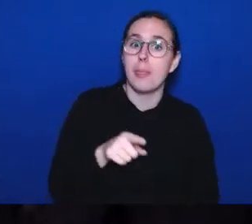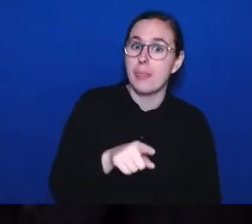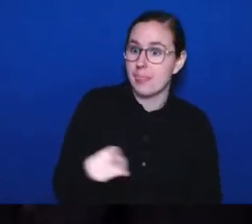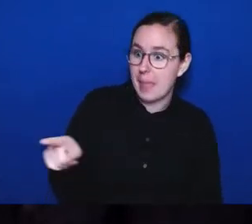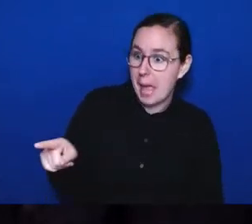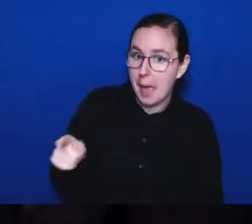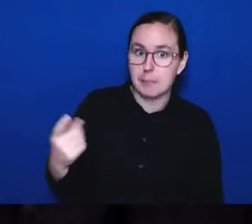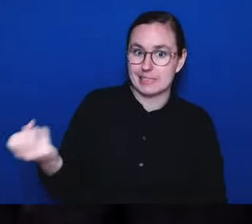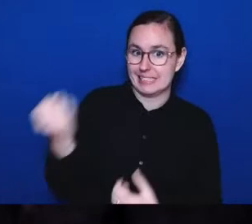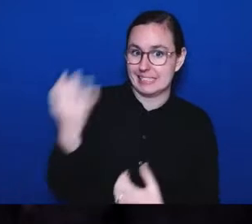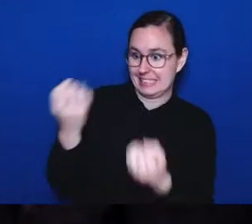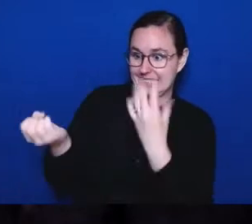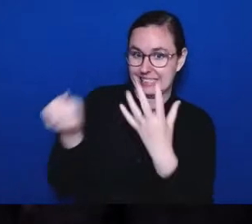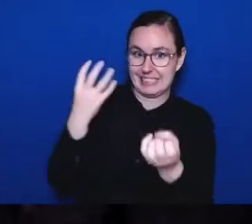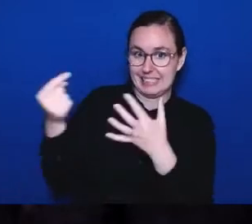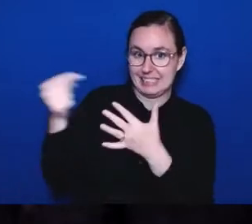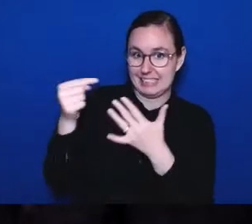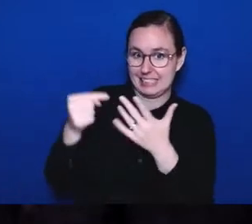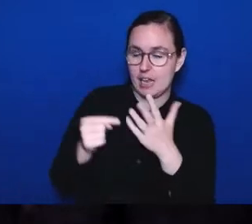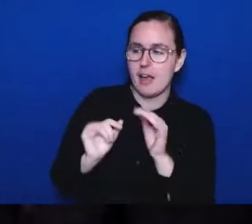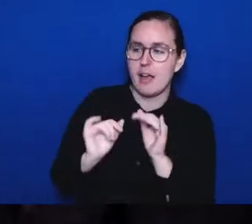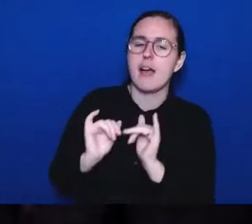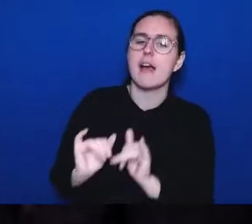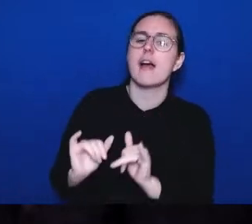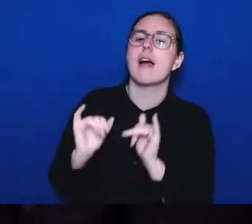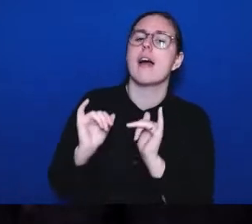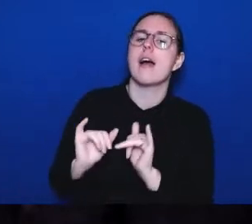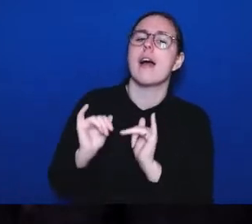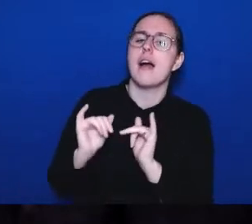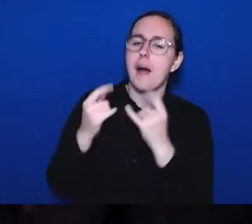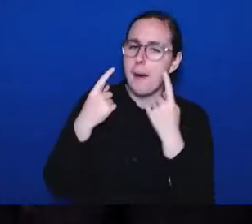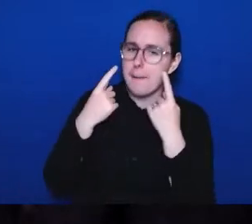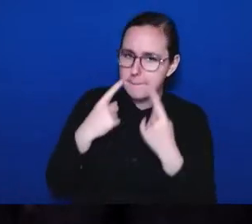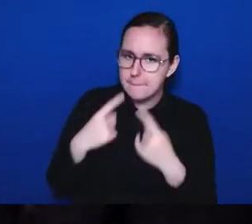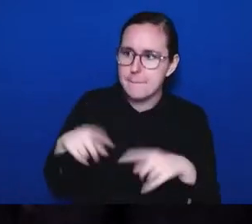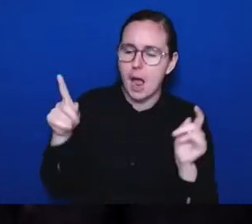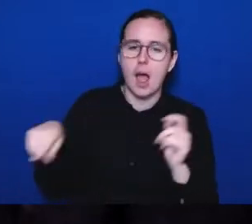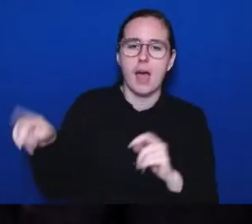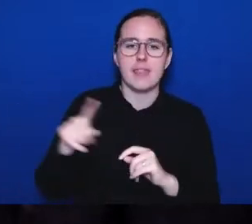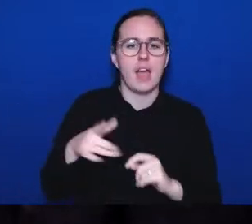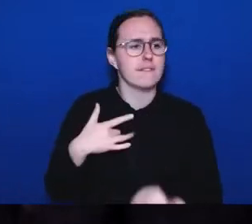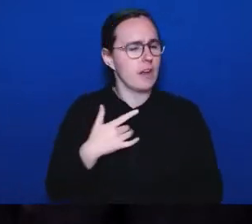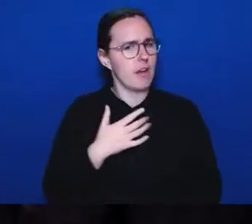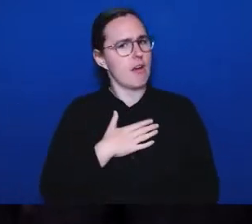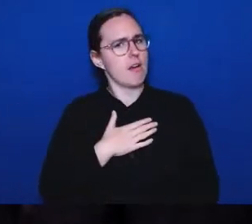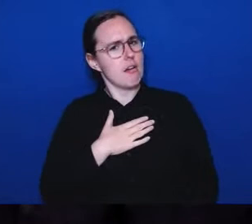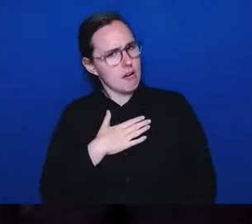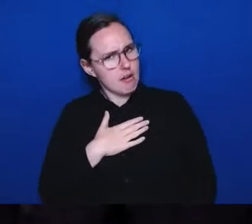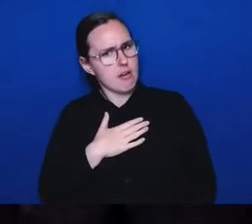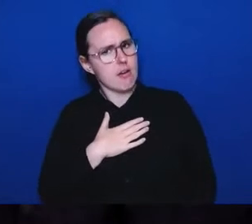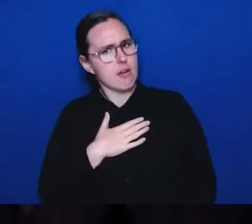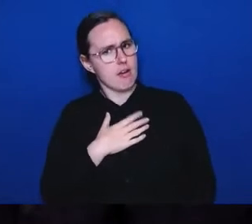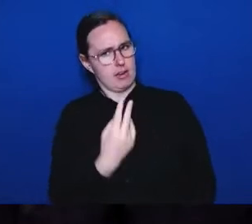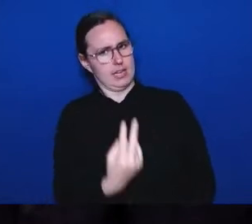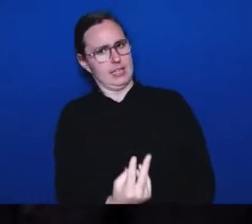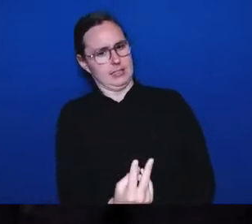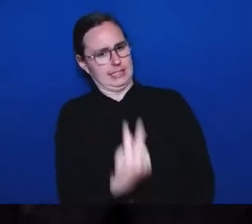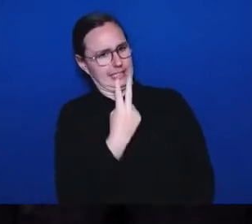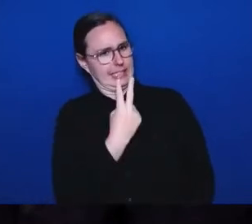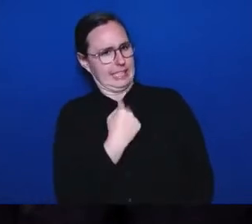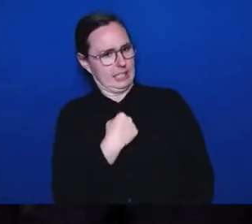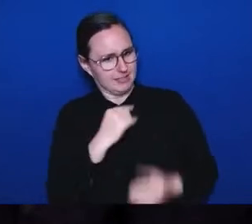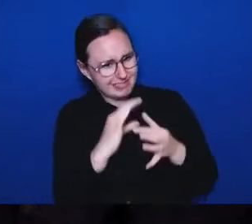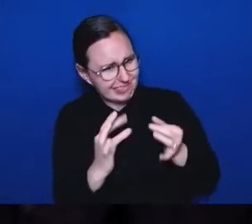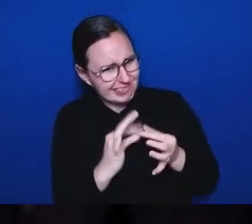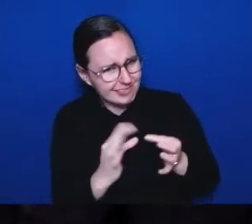that finally they have been heard, and we've listened carefully and co-created this model with a lot of significant input